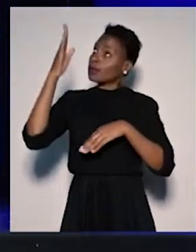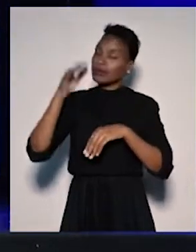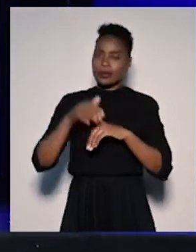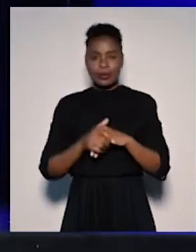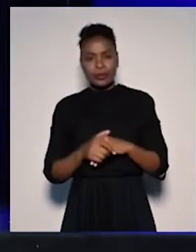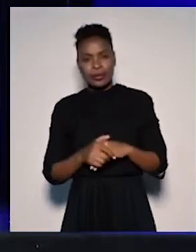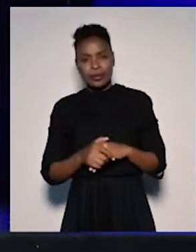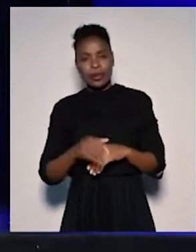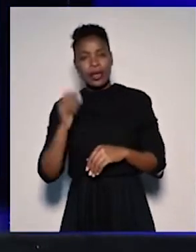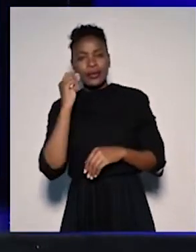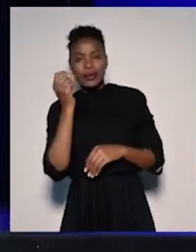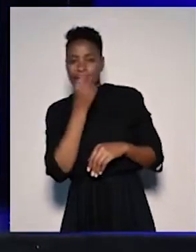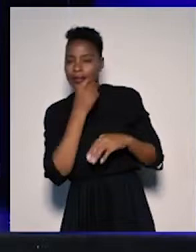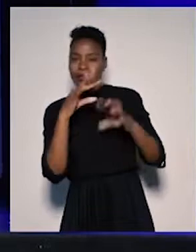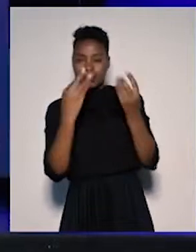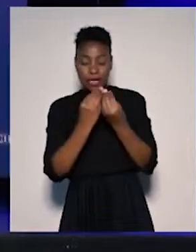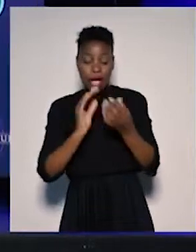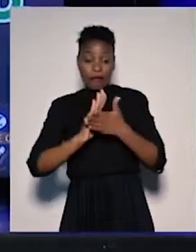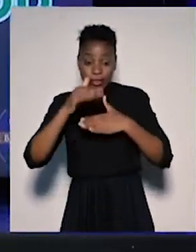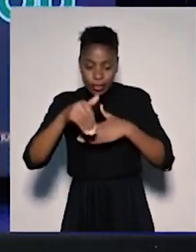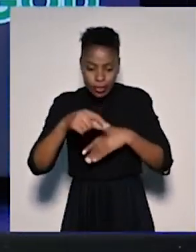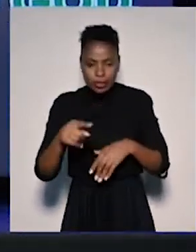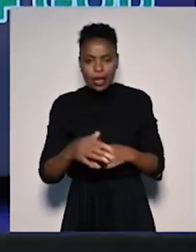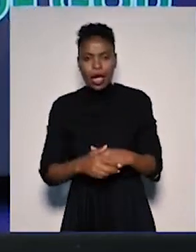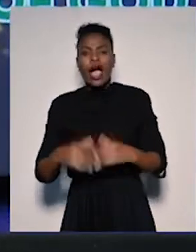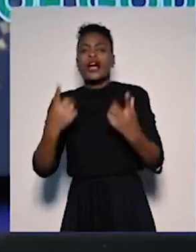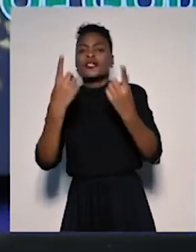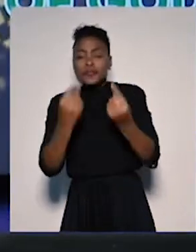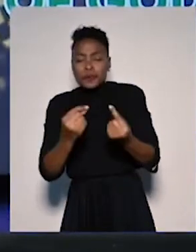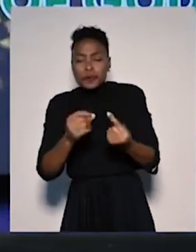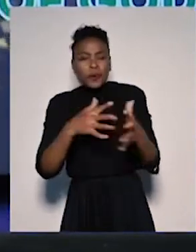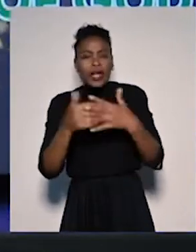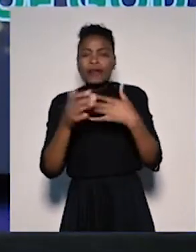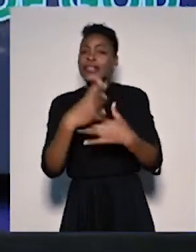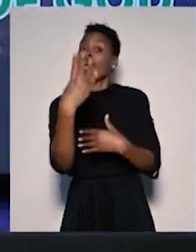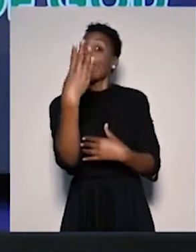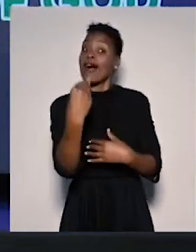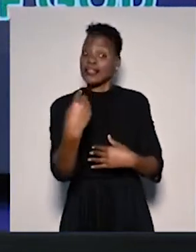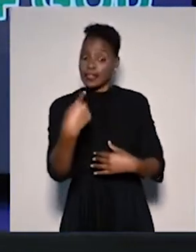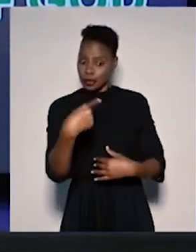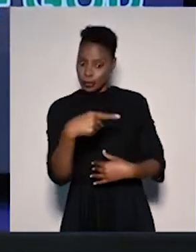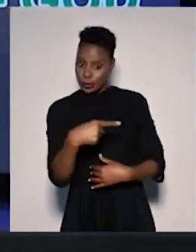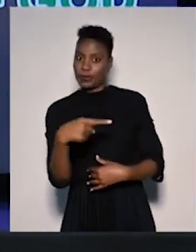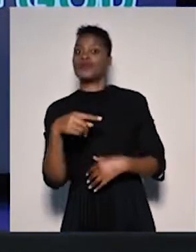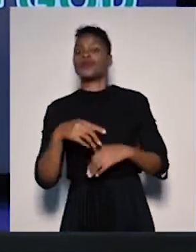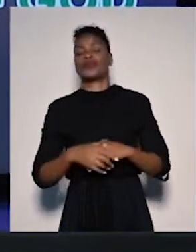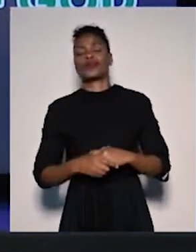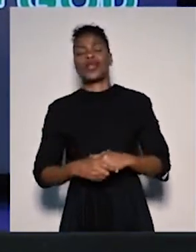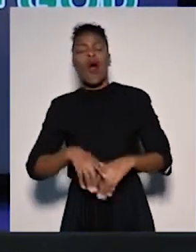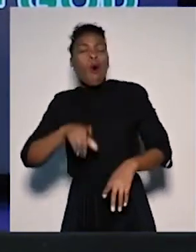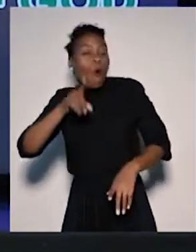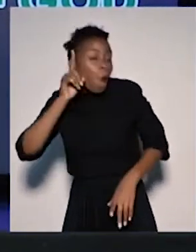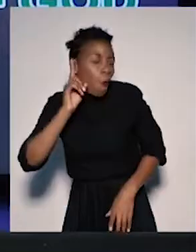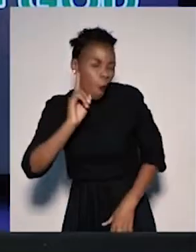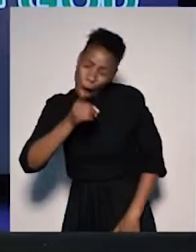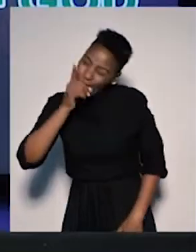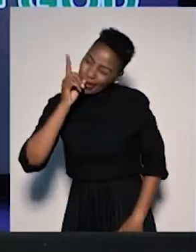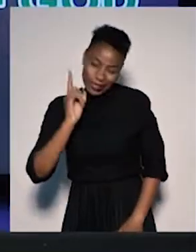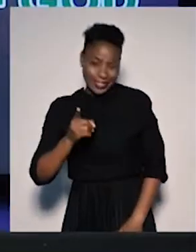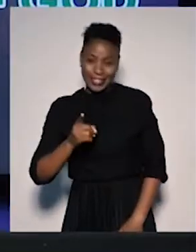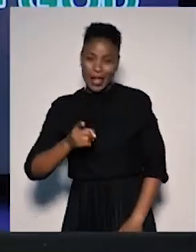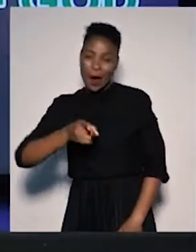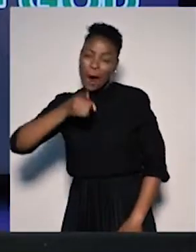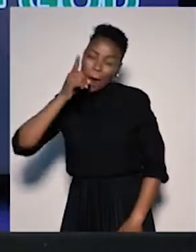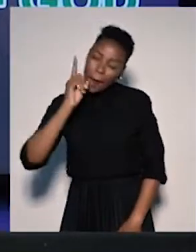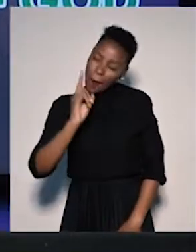I'll say something after this. Do as they ask, verse 9, but solemnly warn them. Warn them the way